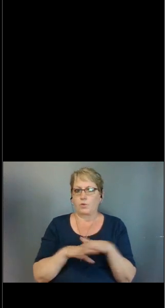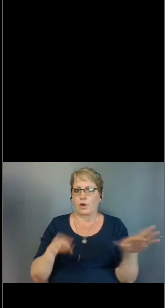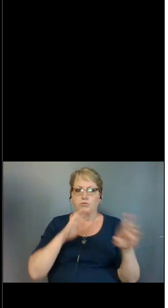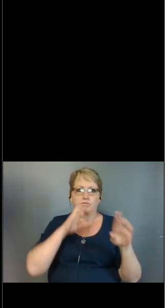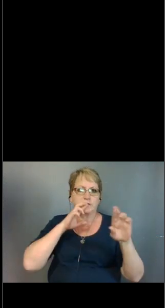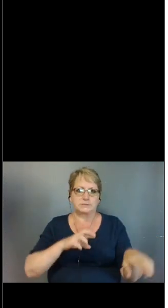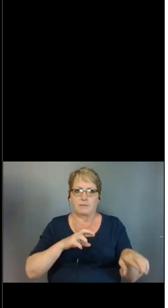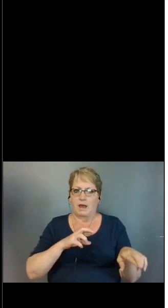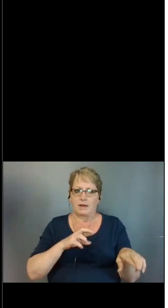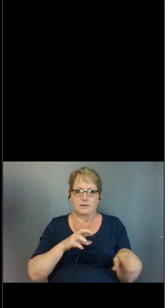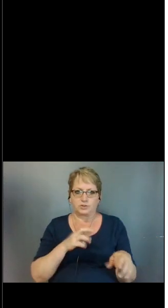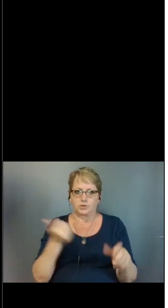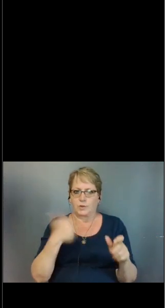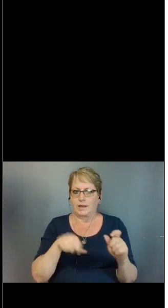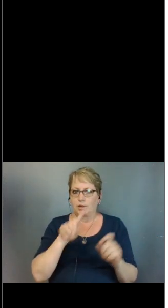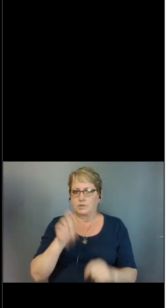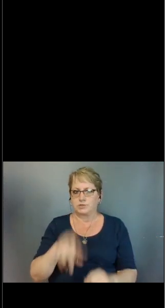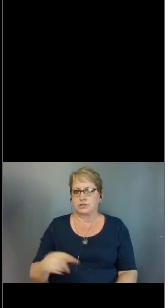direct questions.